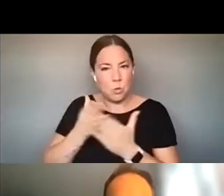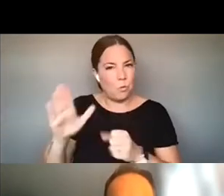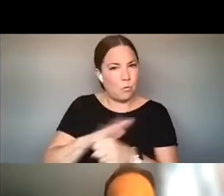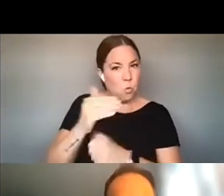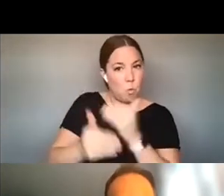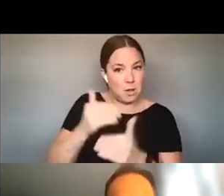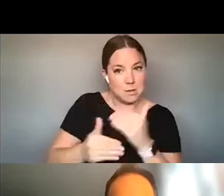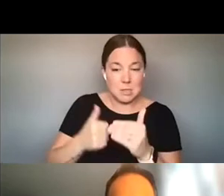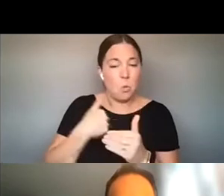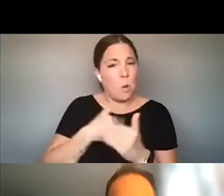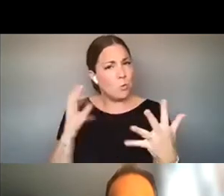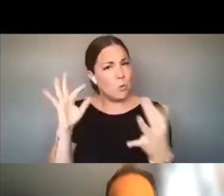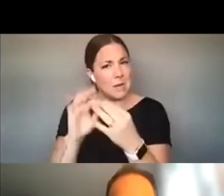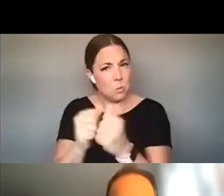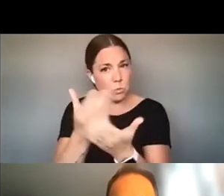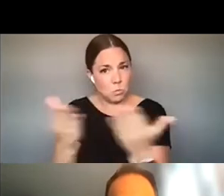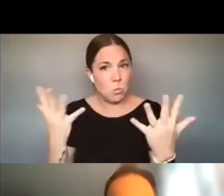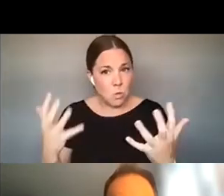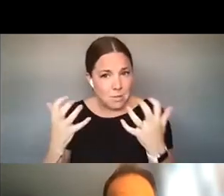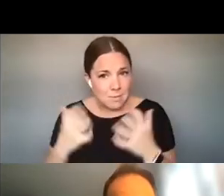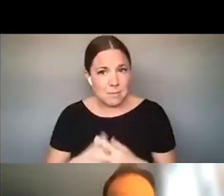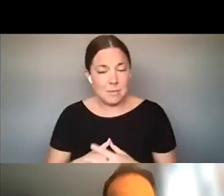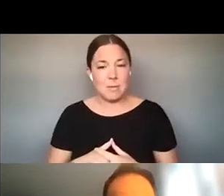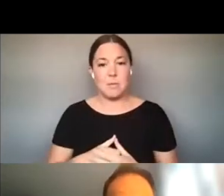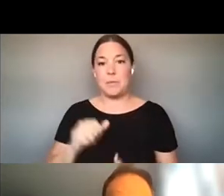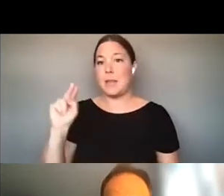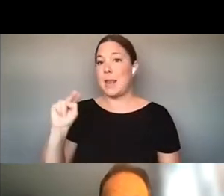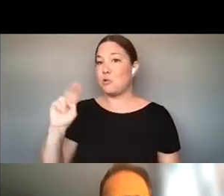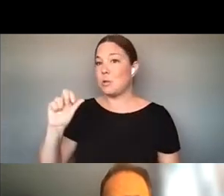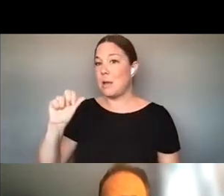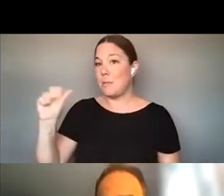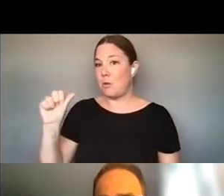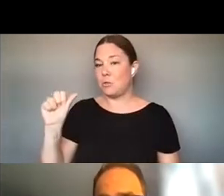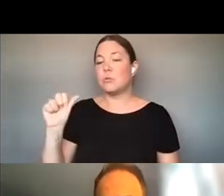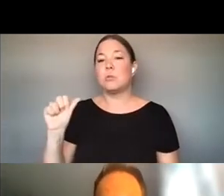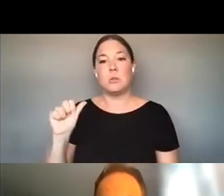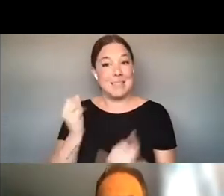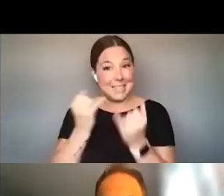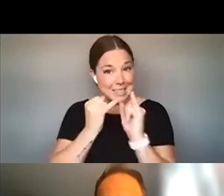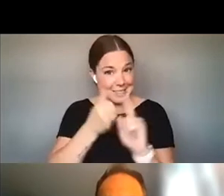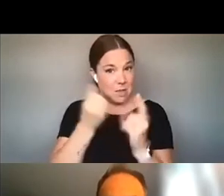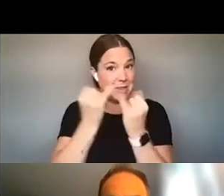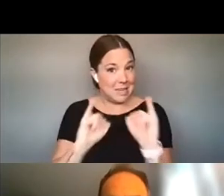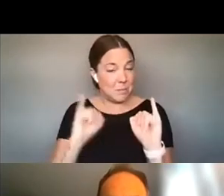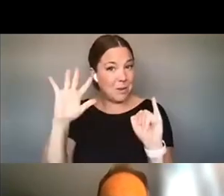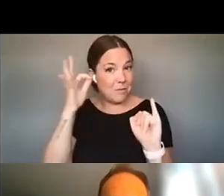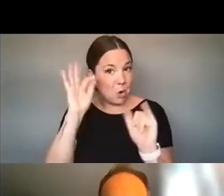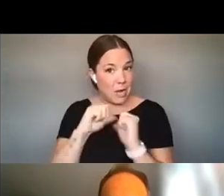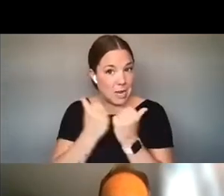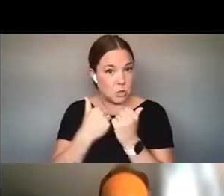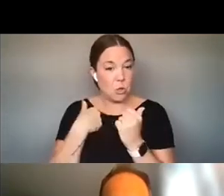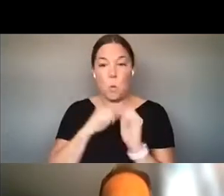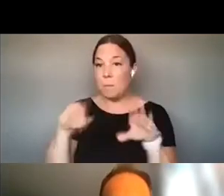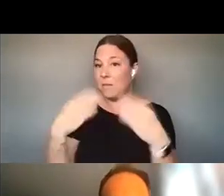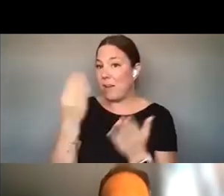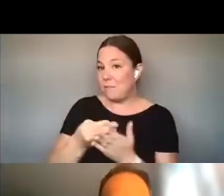to connect with you. The National Endowment for the Arts is an independent federal agency. We provide funding for